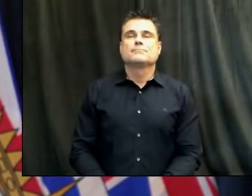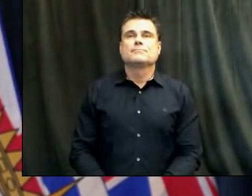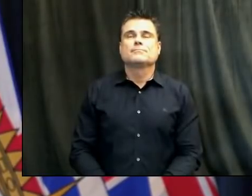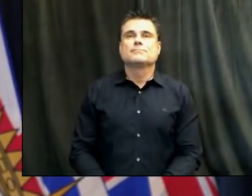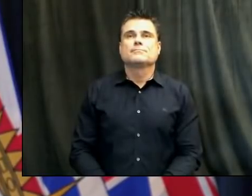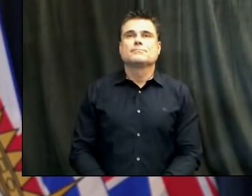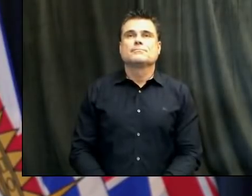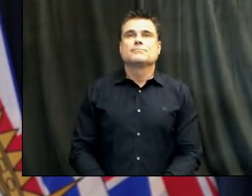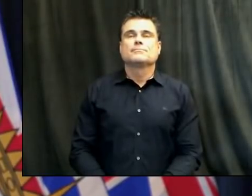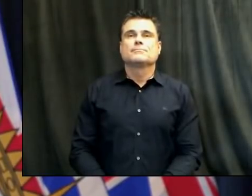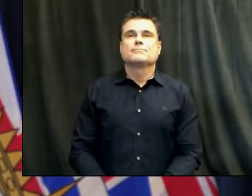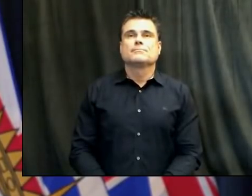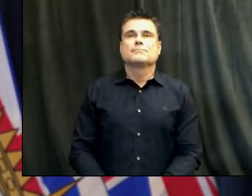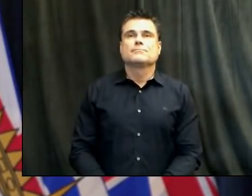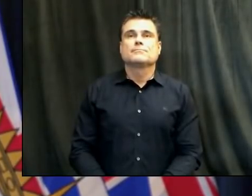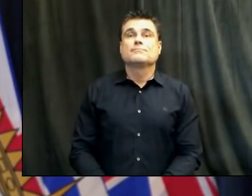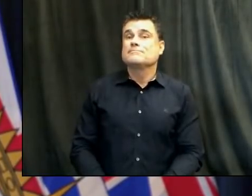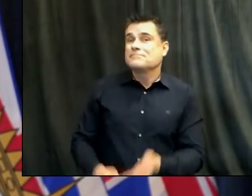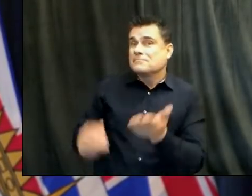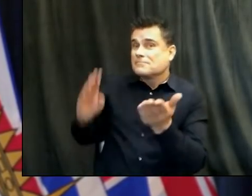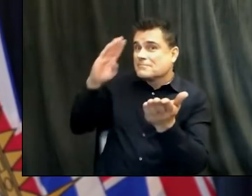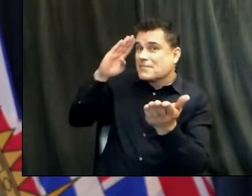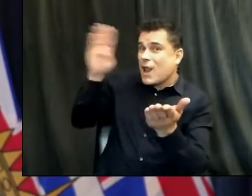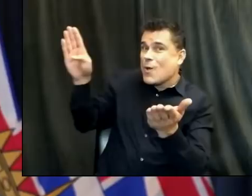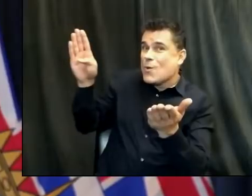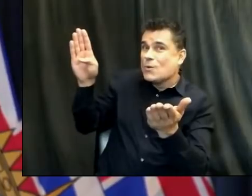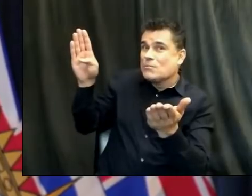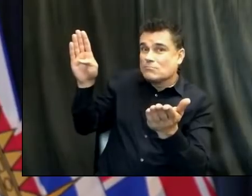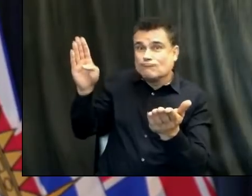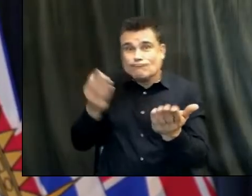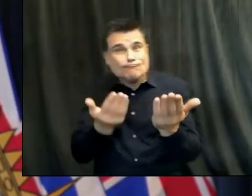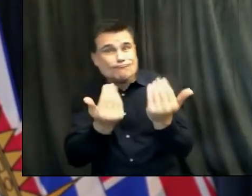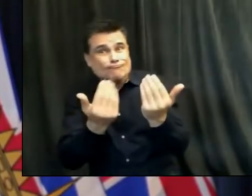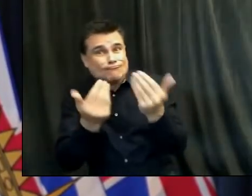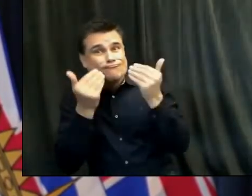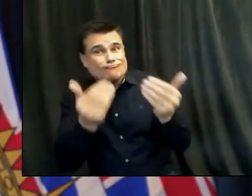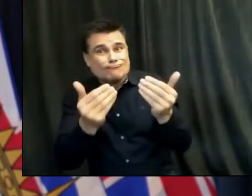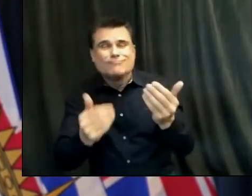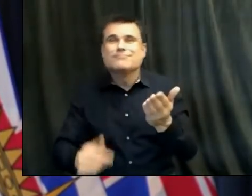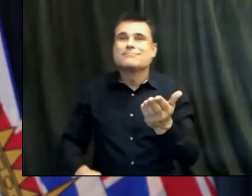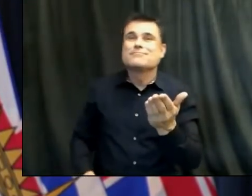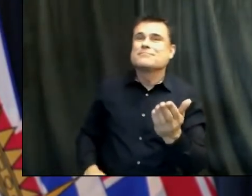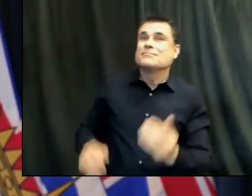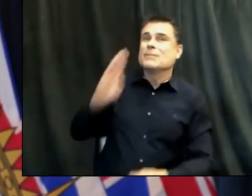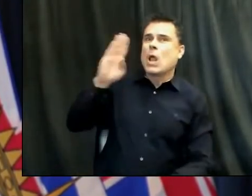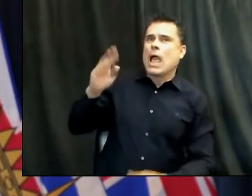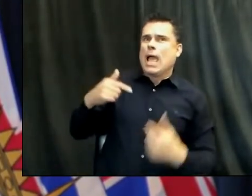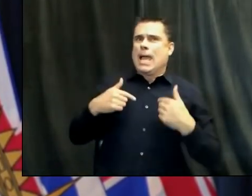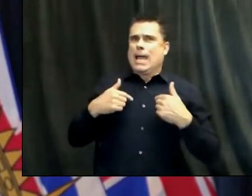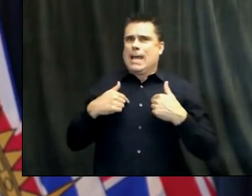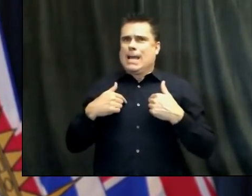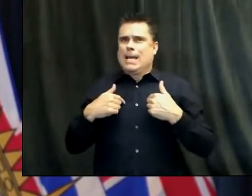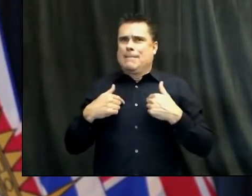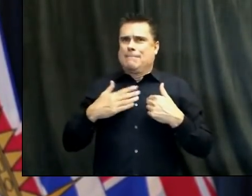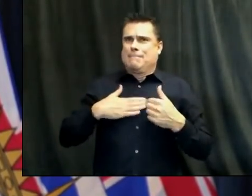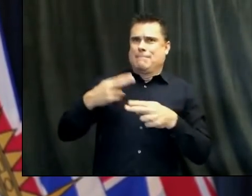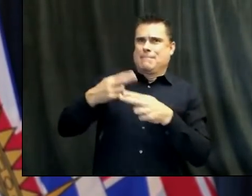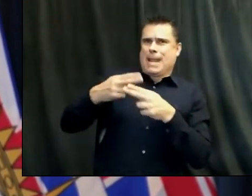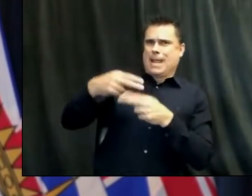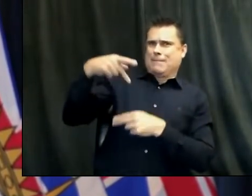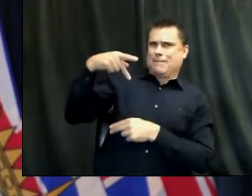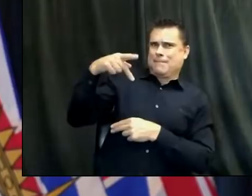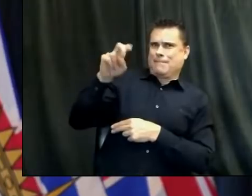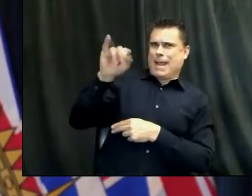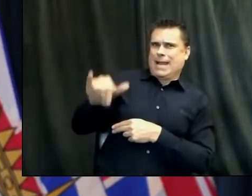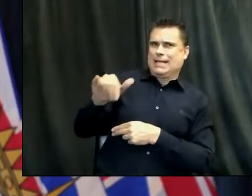Hello? Go ahead. Oh, hi. This is actually Penny. I don't know why Sheila got on the